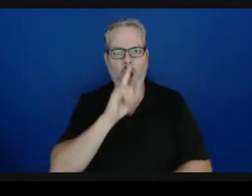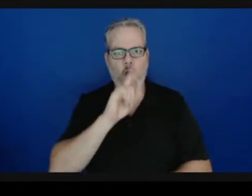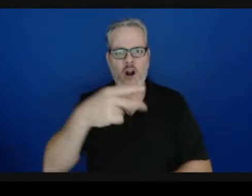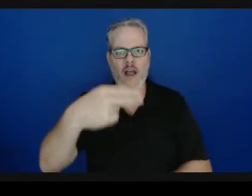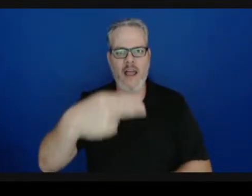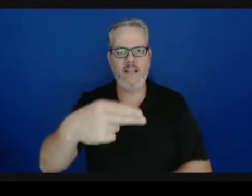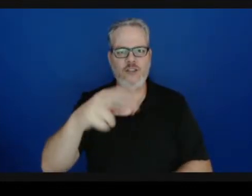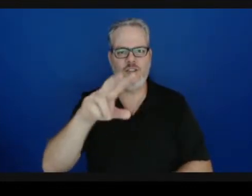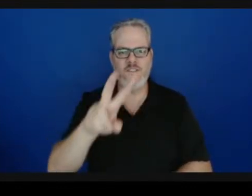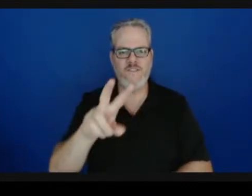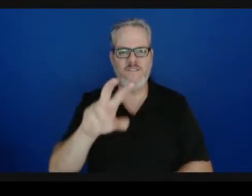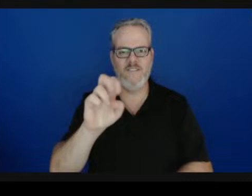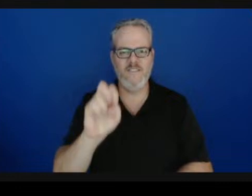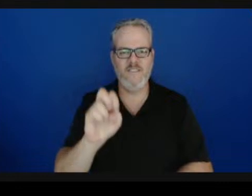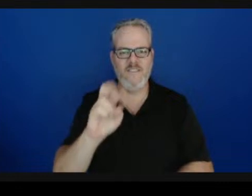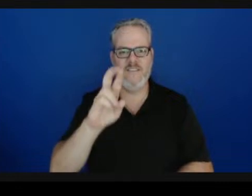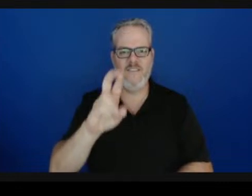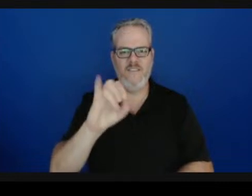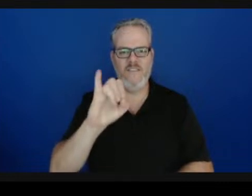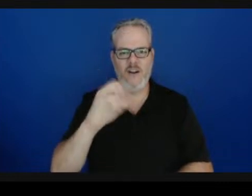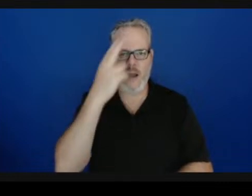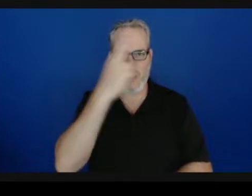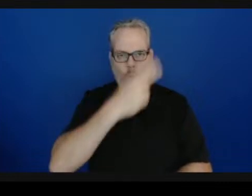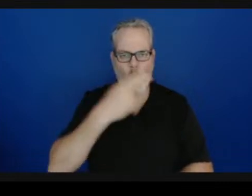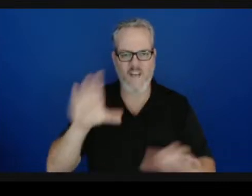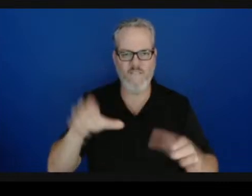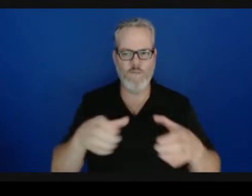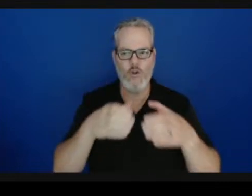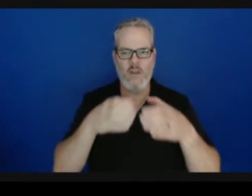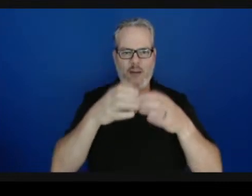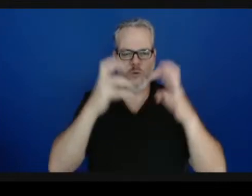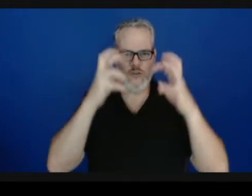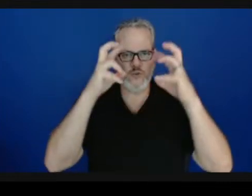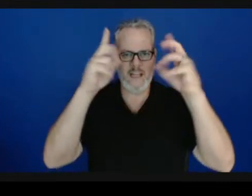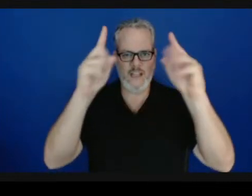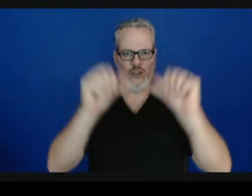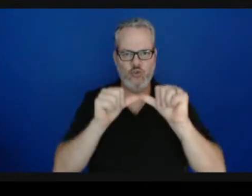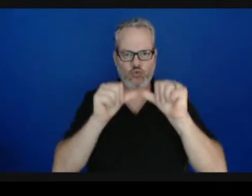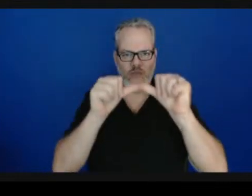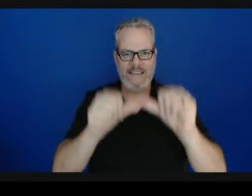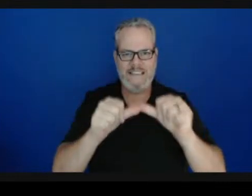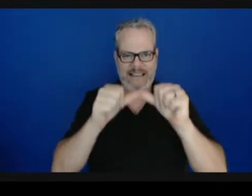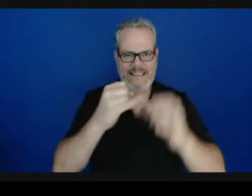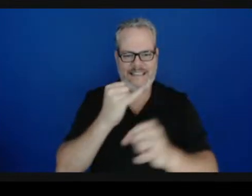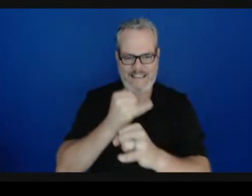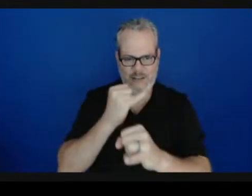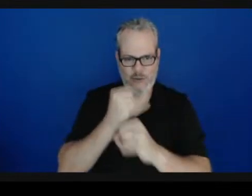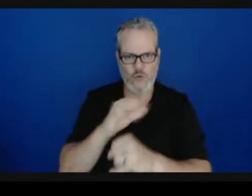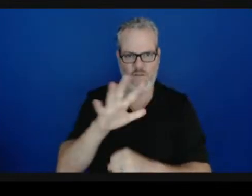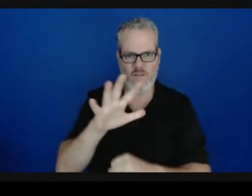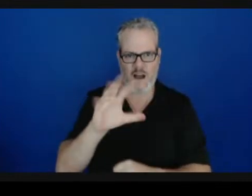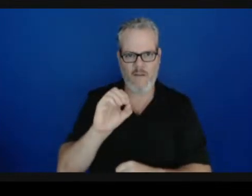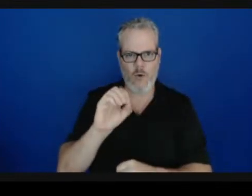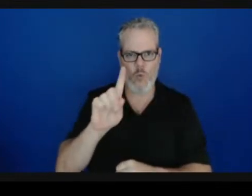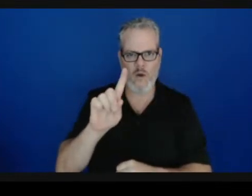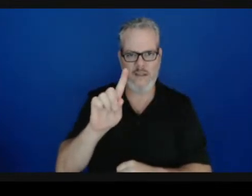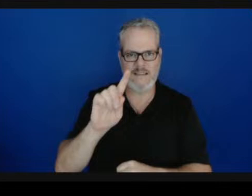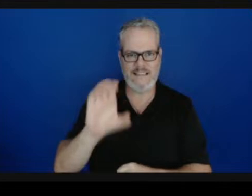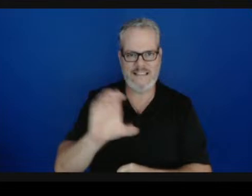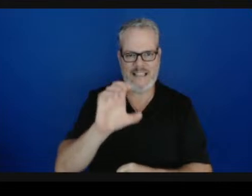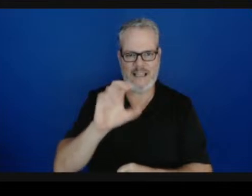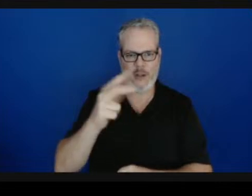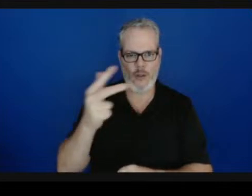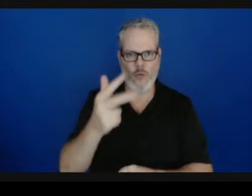and Resilience Institute, a 501c3 nonprofit organization. Your donations are tax deductible, and it